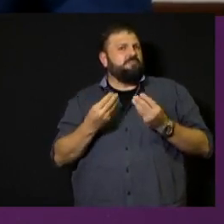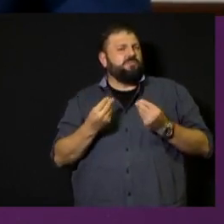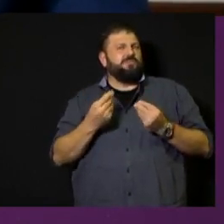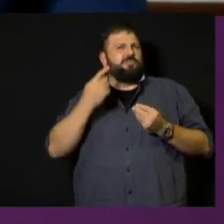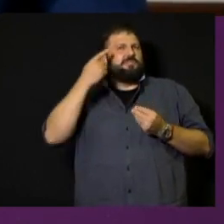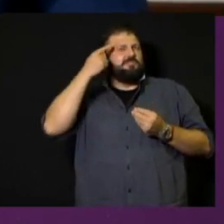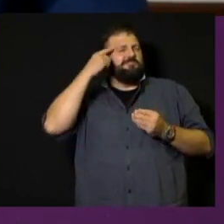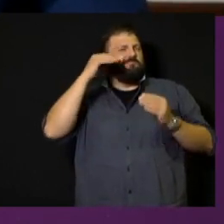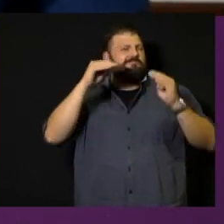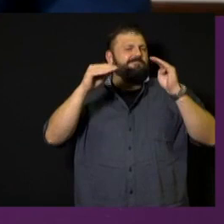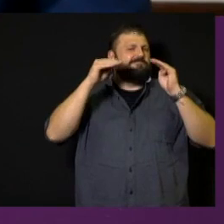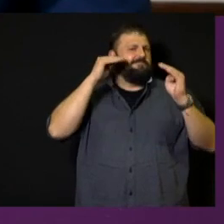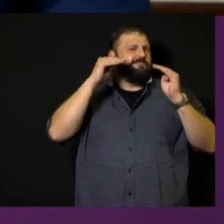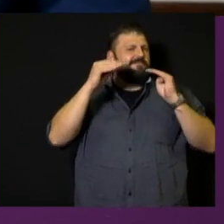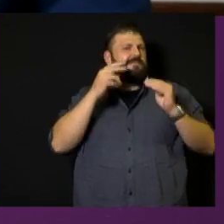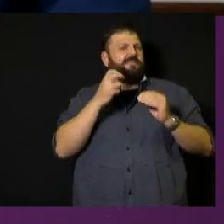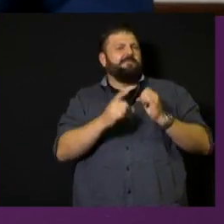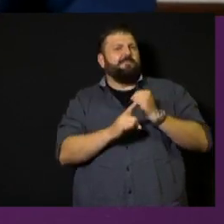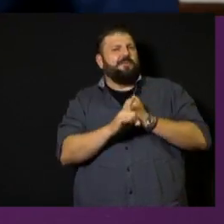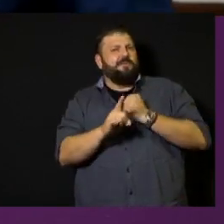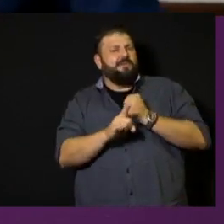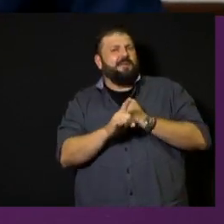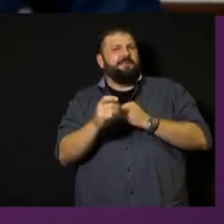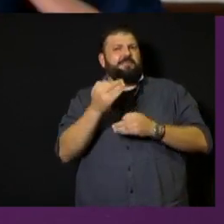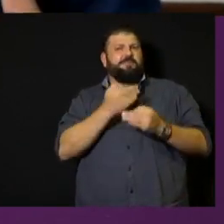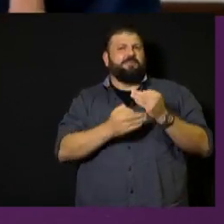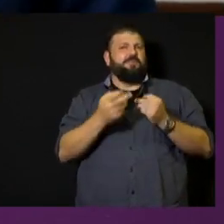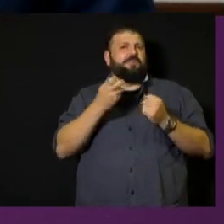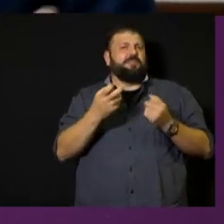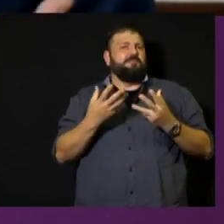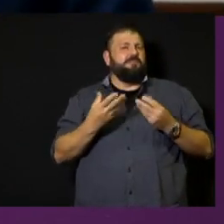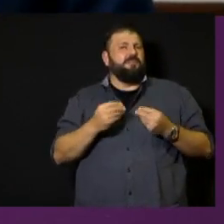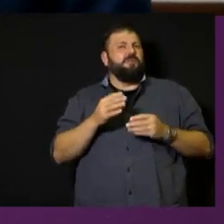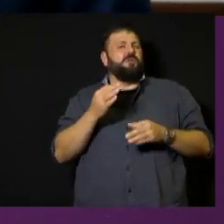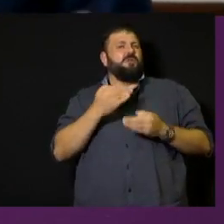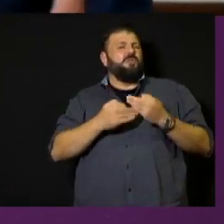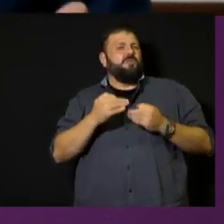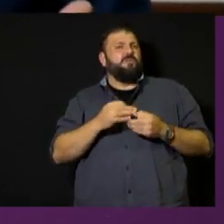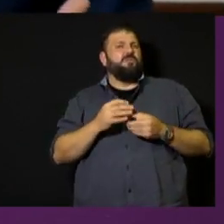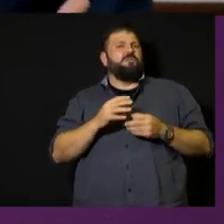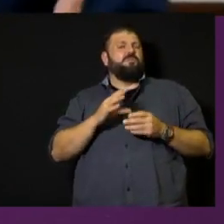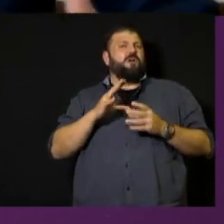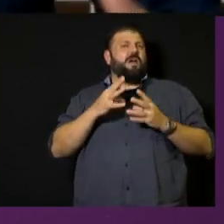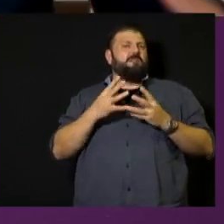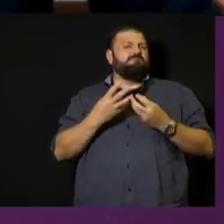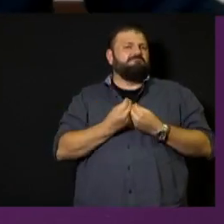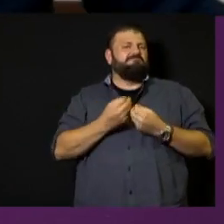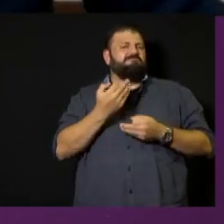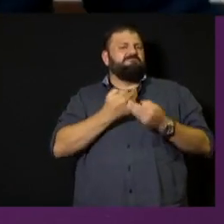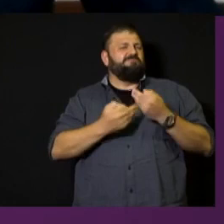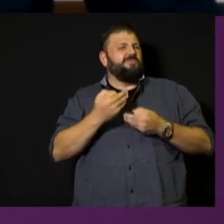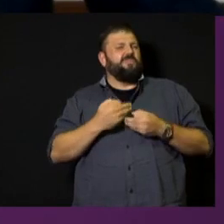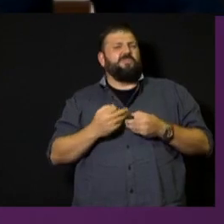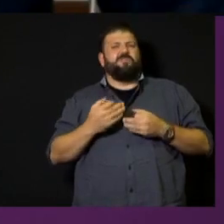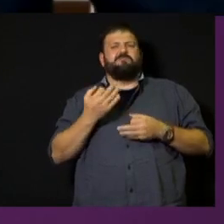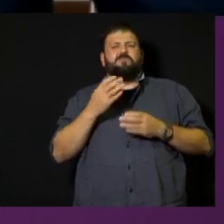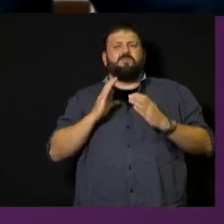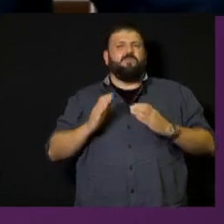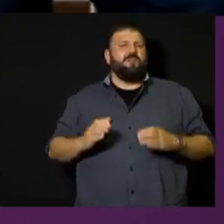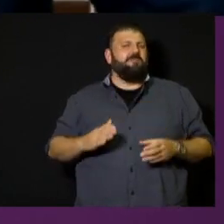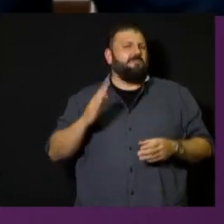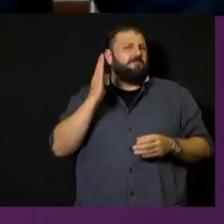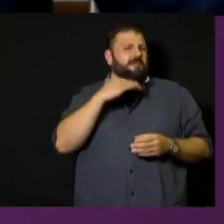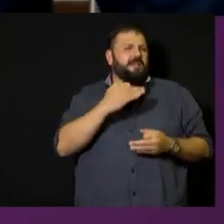a need with so many problems, like many people come to this business with self-esteem on the floor. In our case,